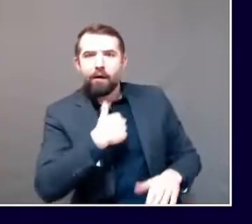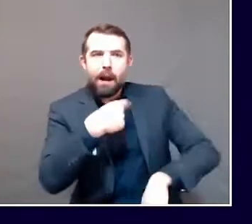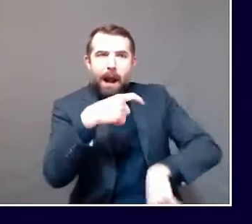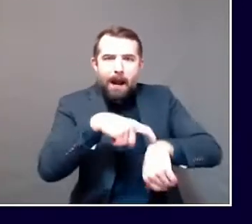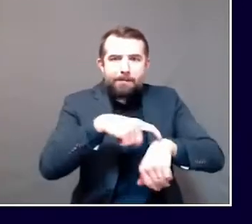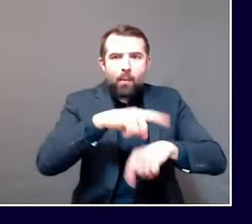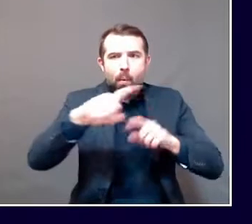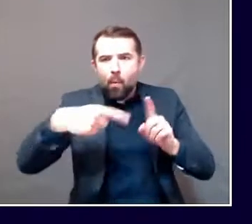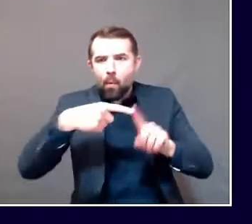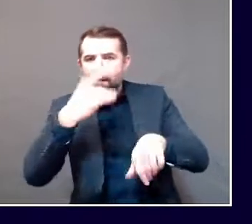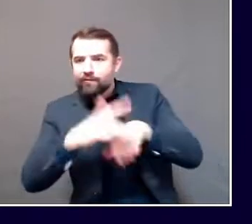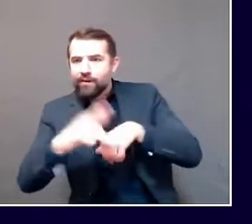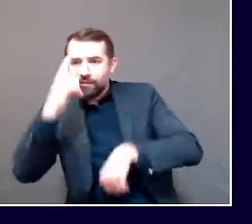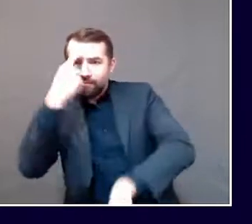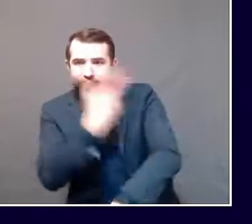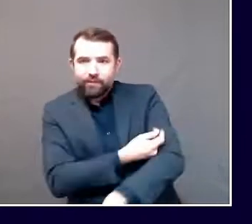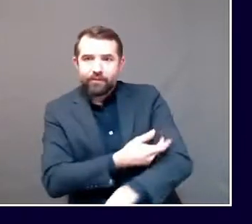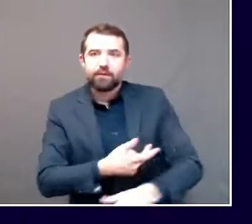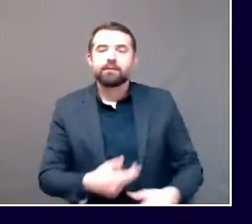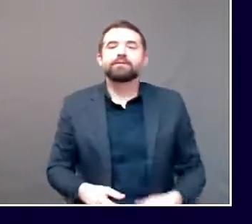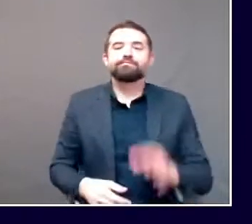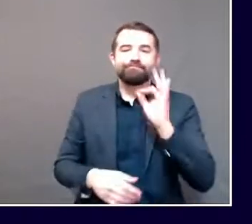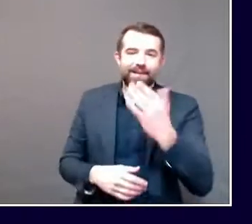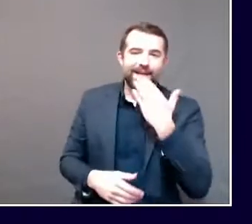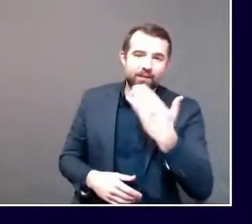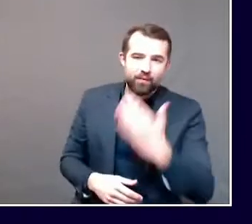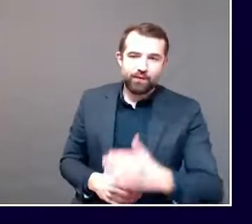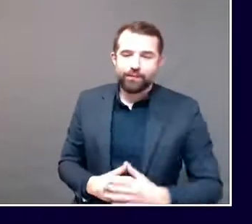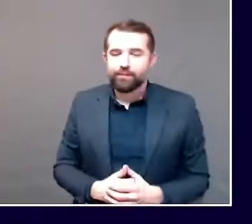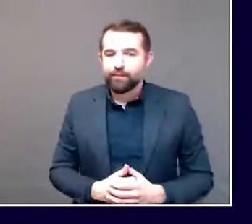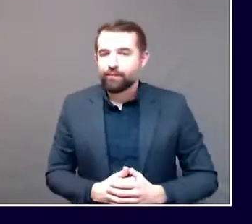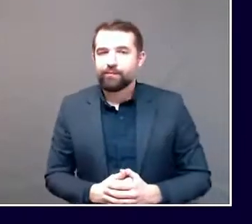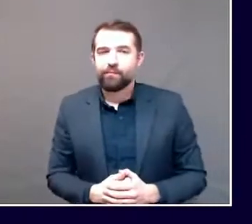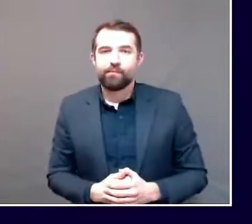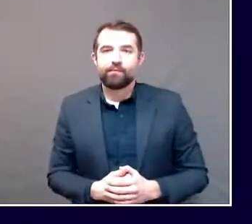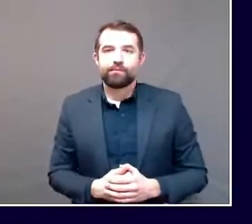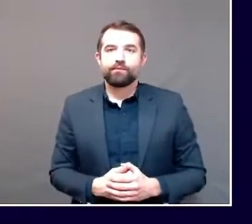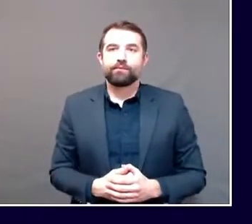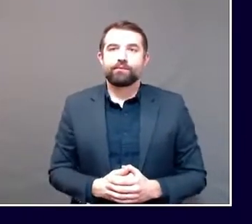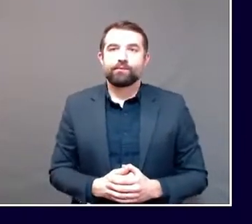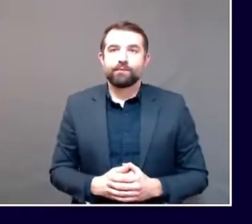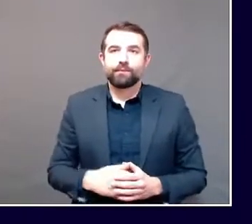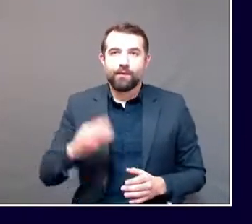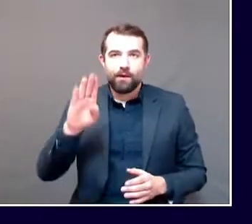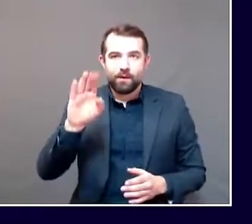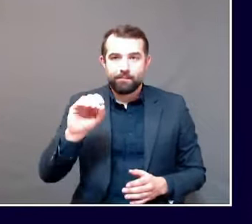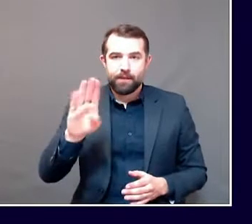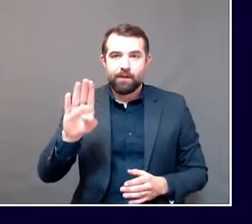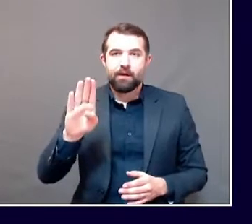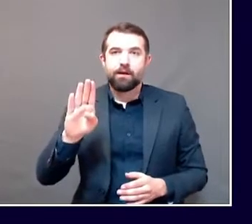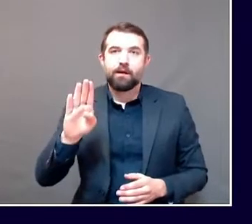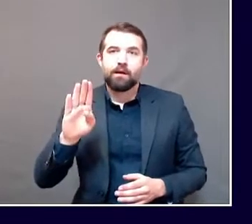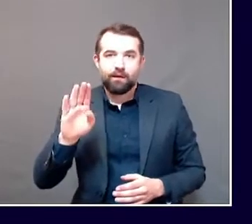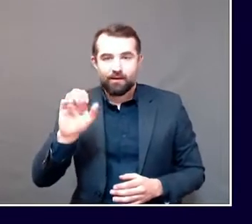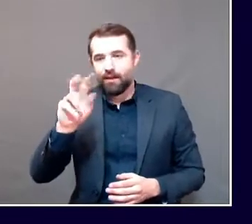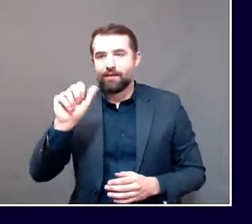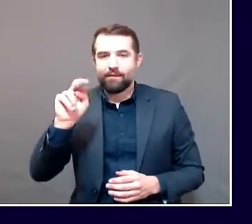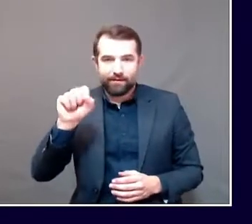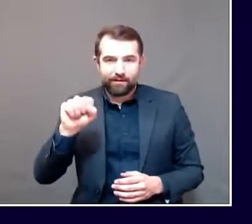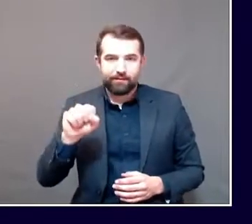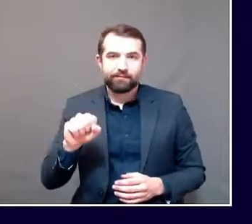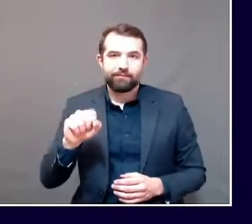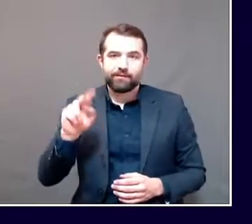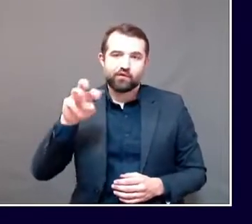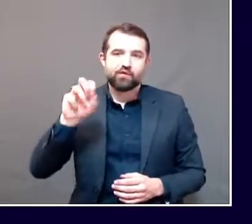applied. Great, thank you. I'm going to turn now to Bob Evans at News Center. Good afternoon, Dr.